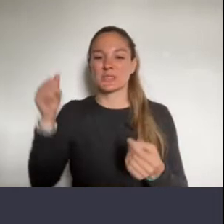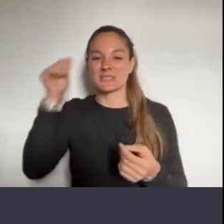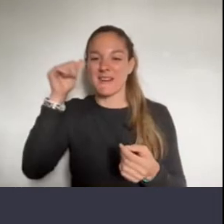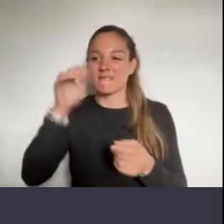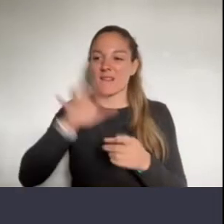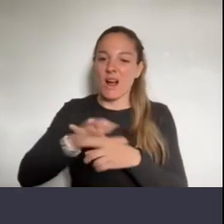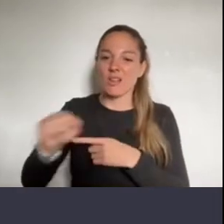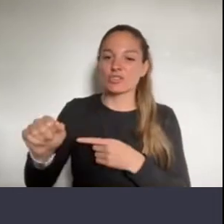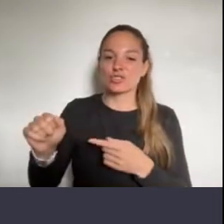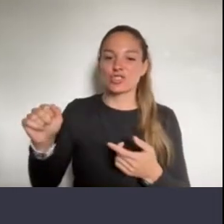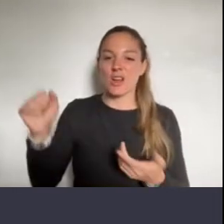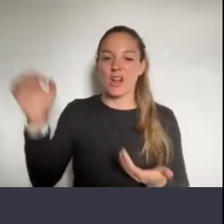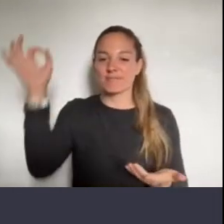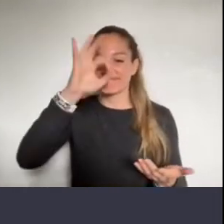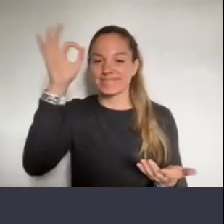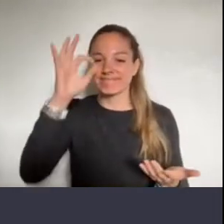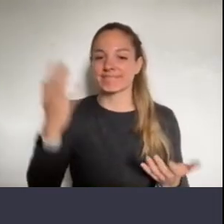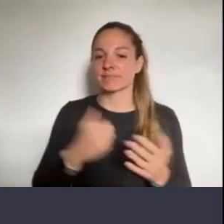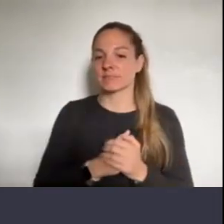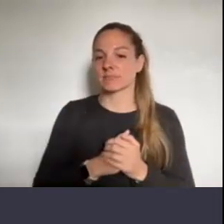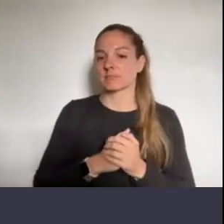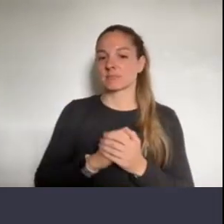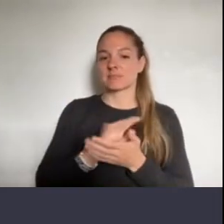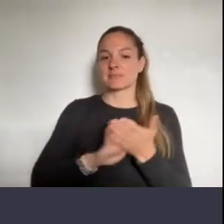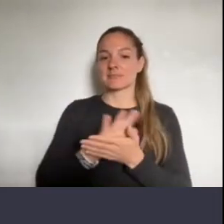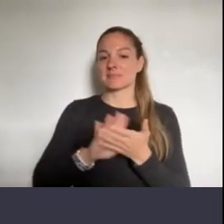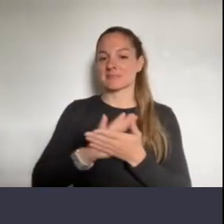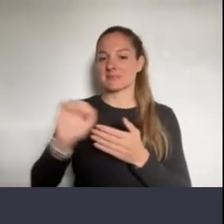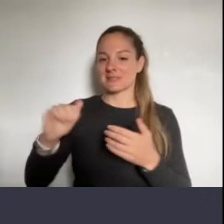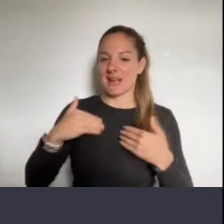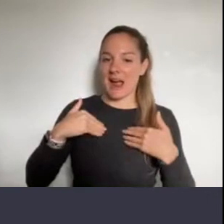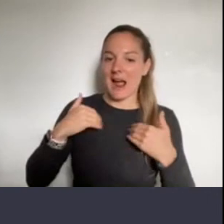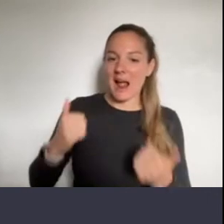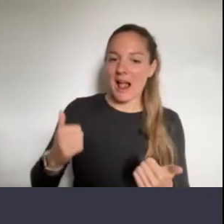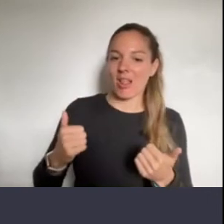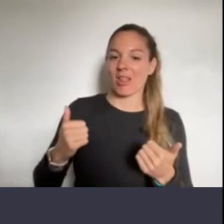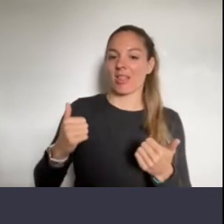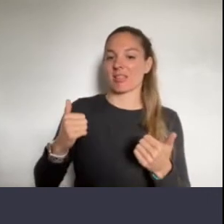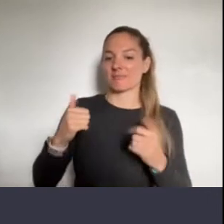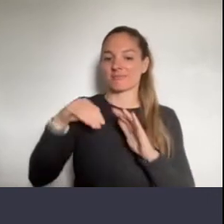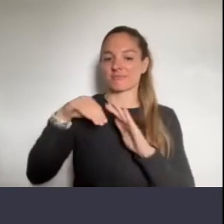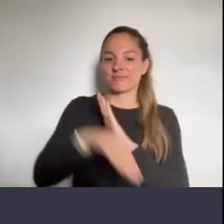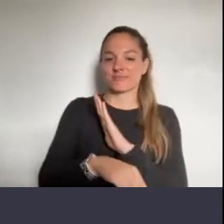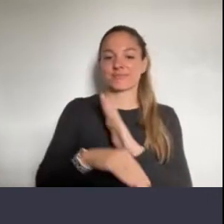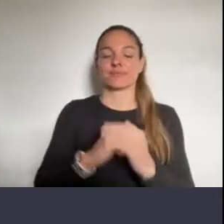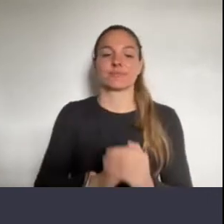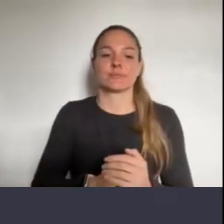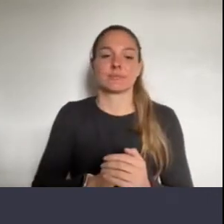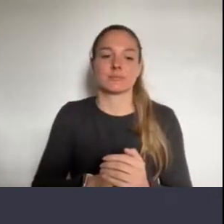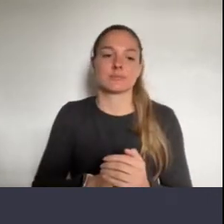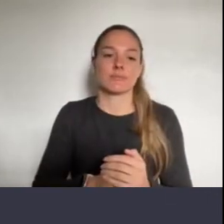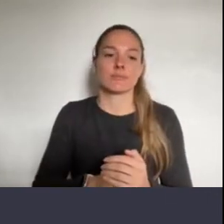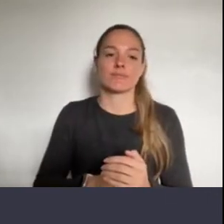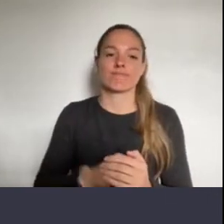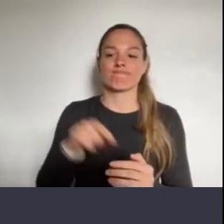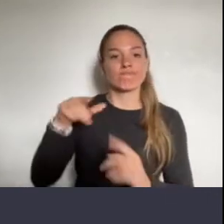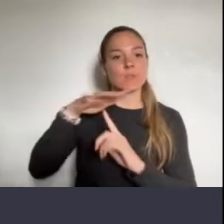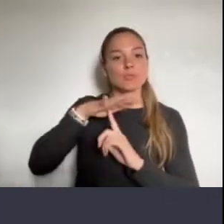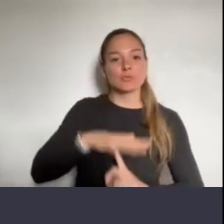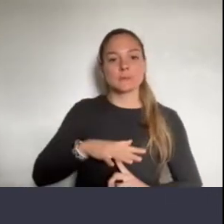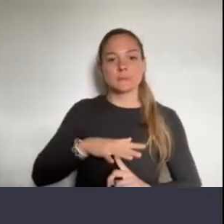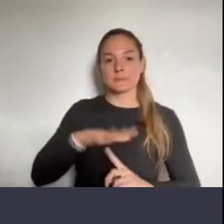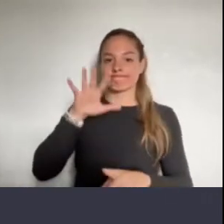culture, and finally poor care and decline in health and well-being. Identified that the rates of depression are